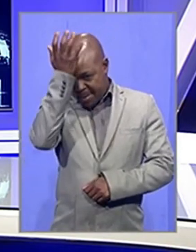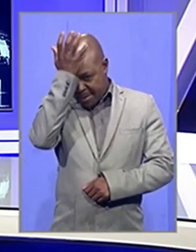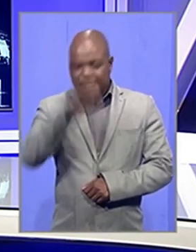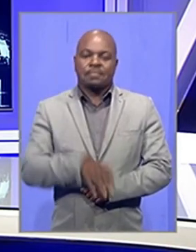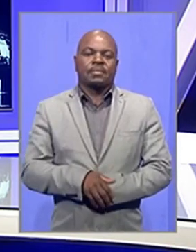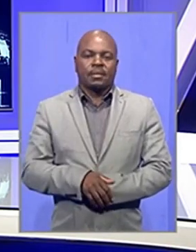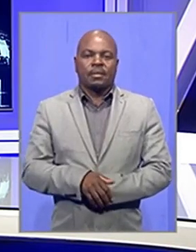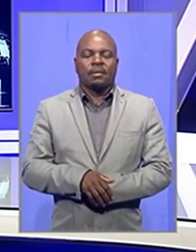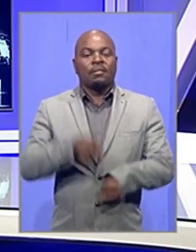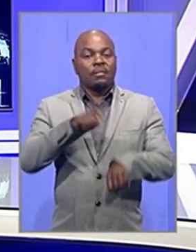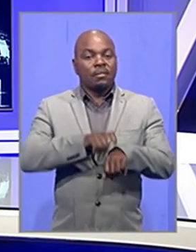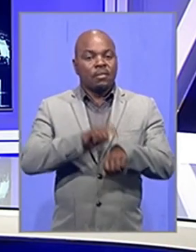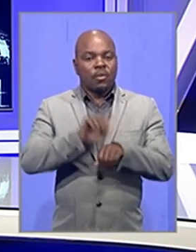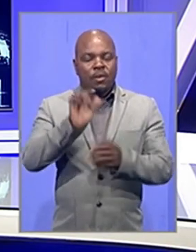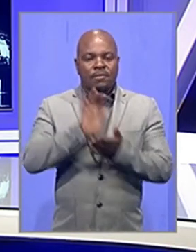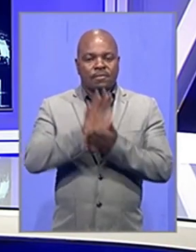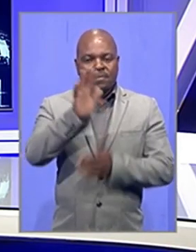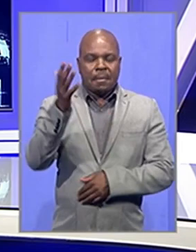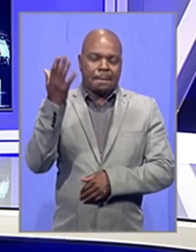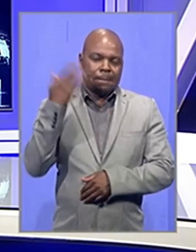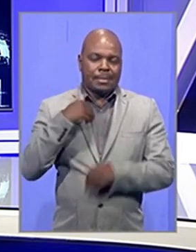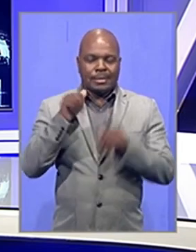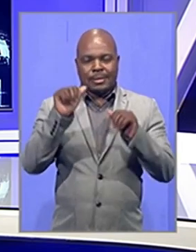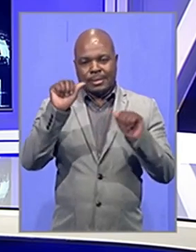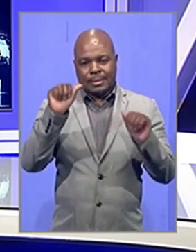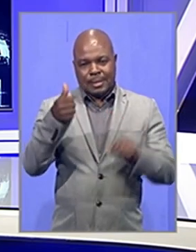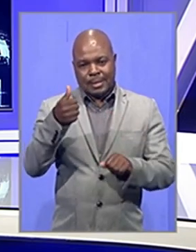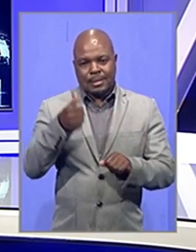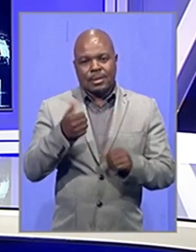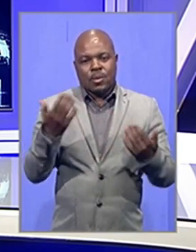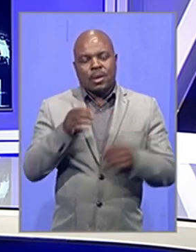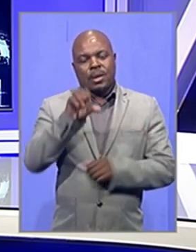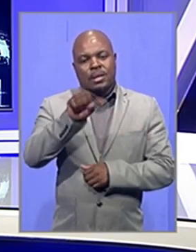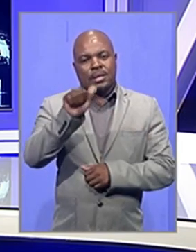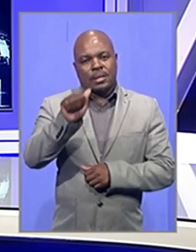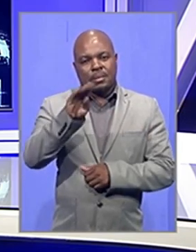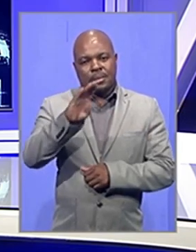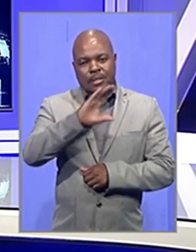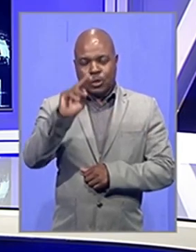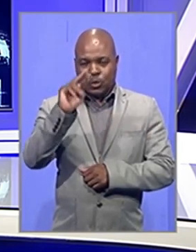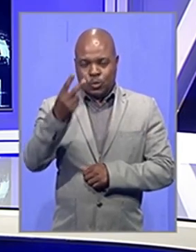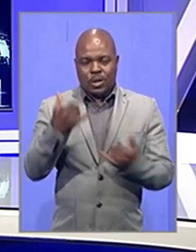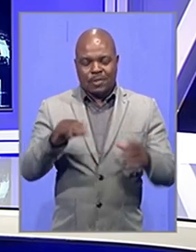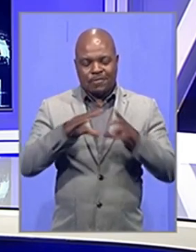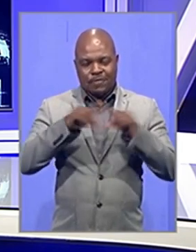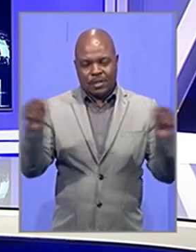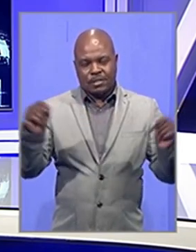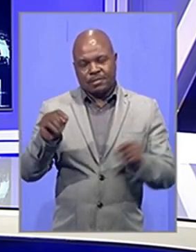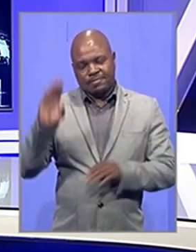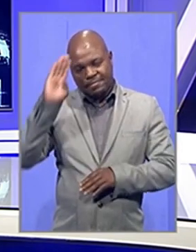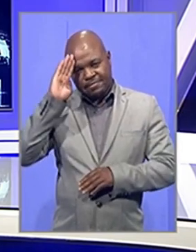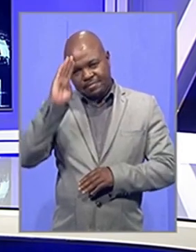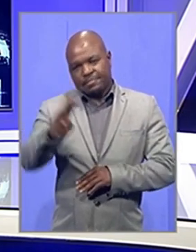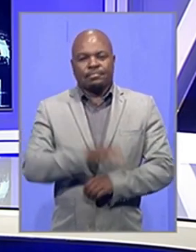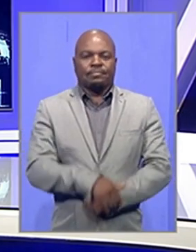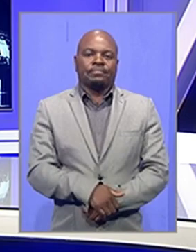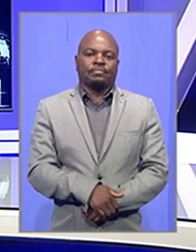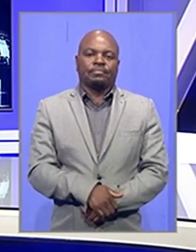Sepedi metsotso e le 15 morago ga ura ya 6 mo SABC 2. Dikutla fa, a nne boroko.